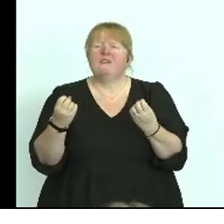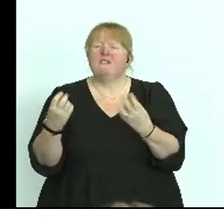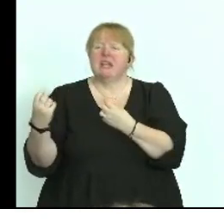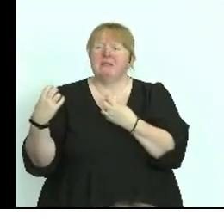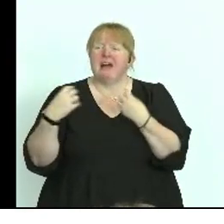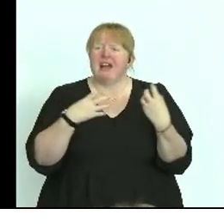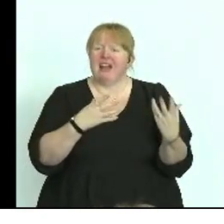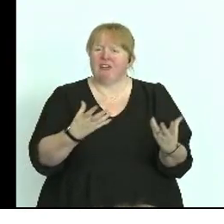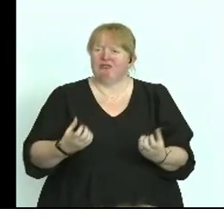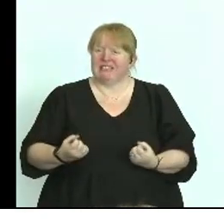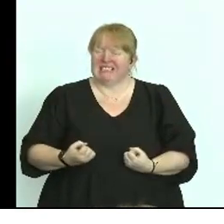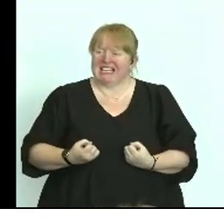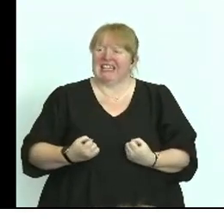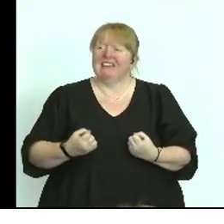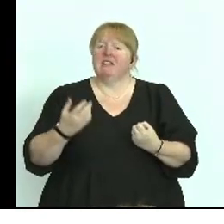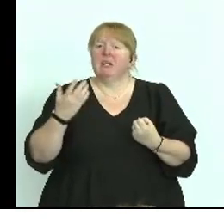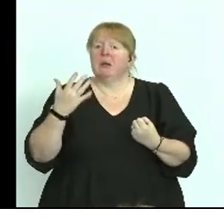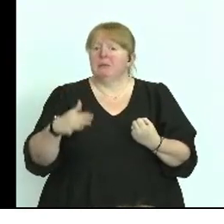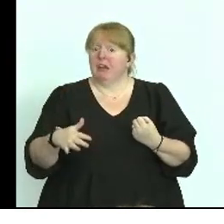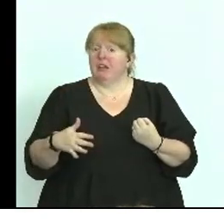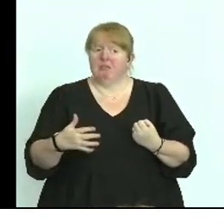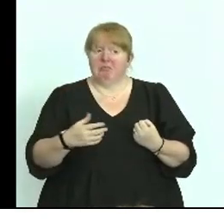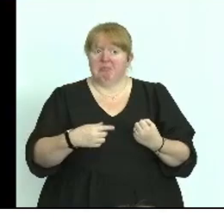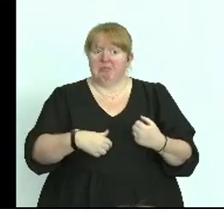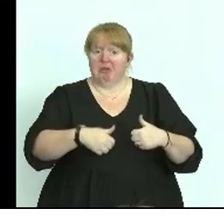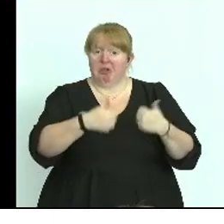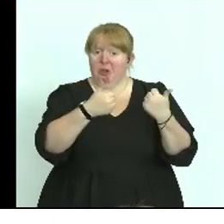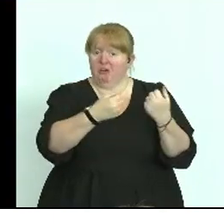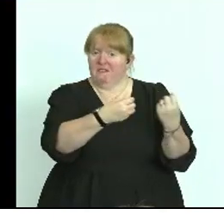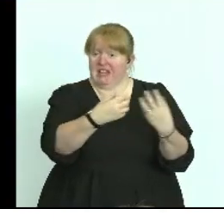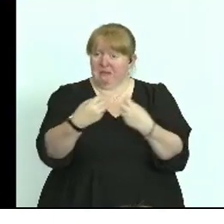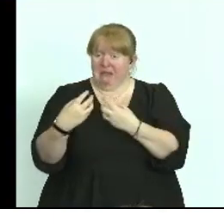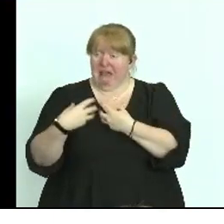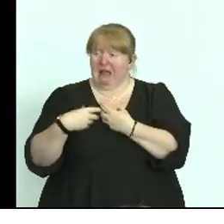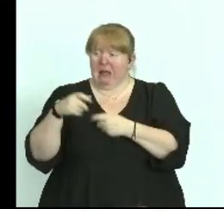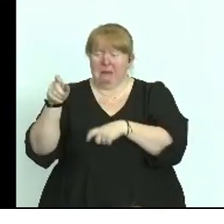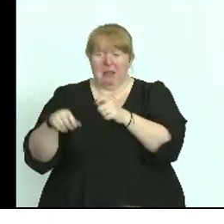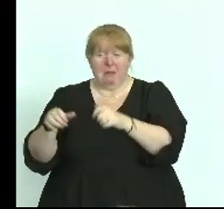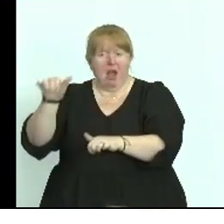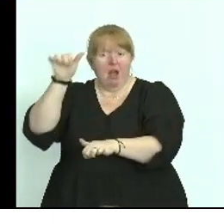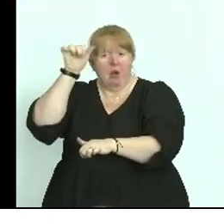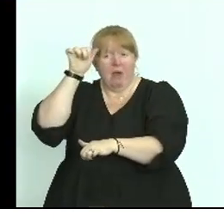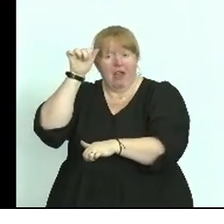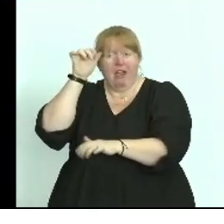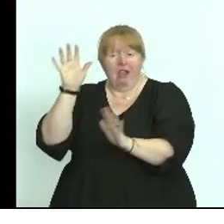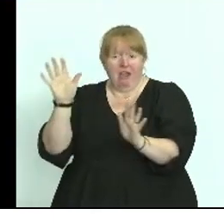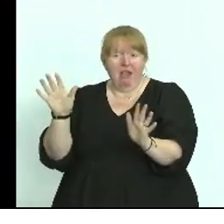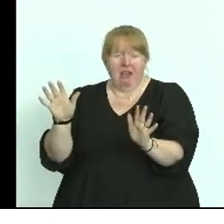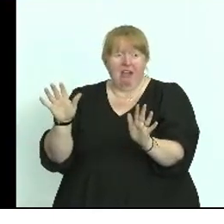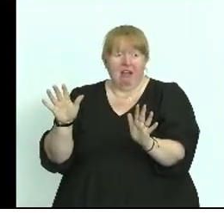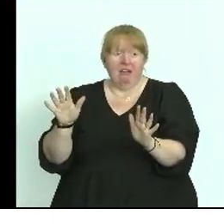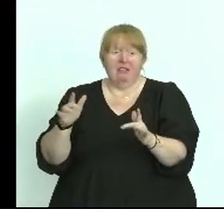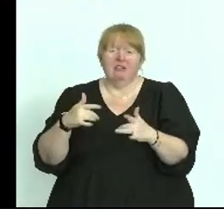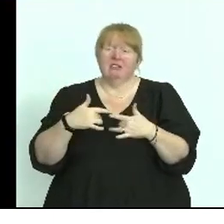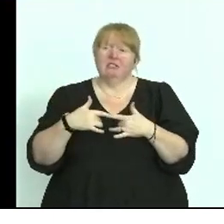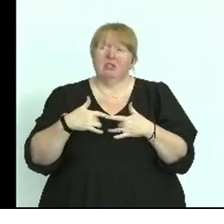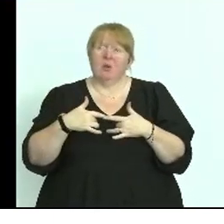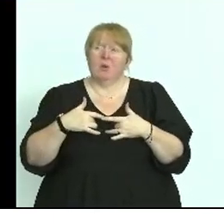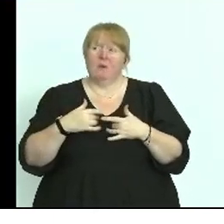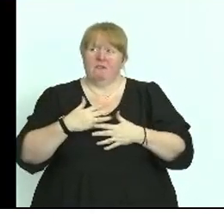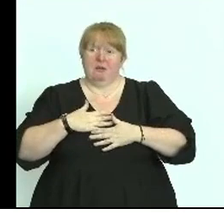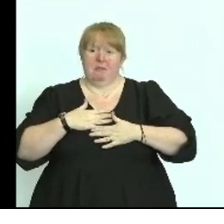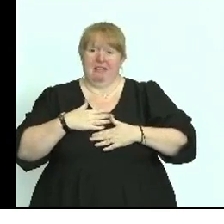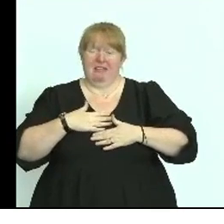I've received. It has been positive that people are aware, and I think that's so. One of the biggest things